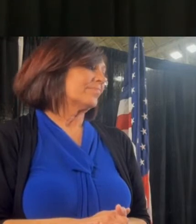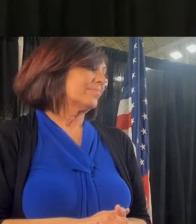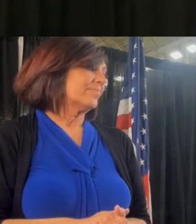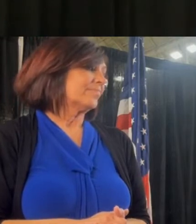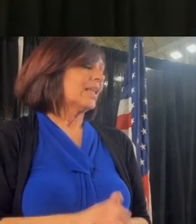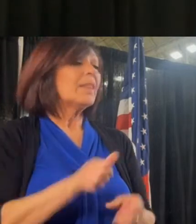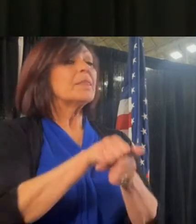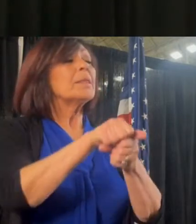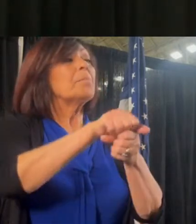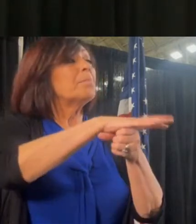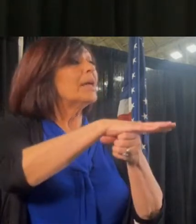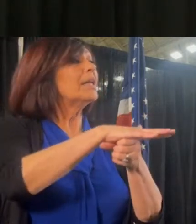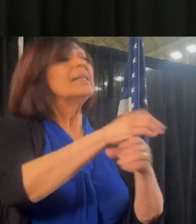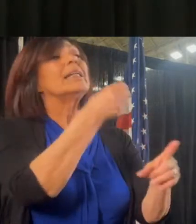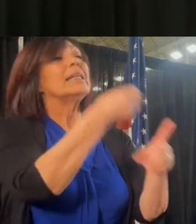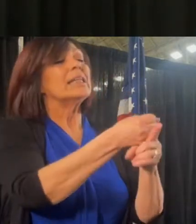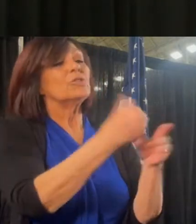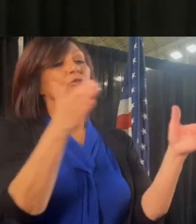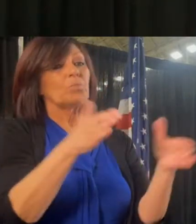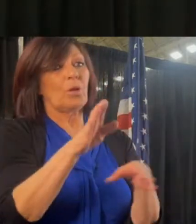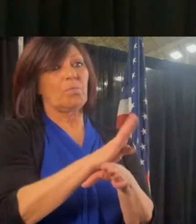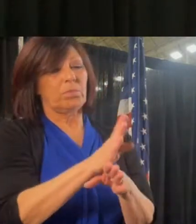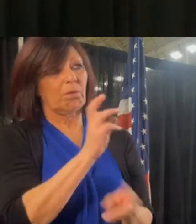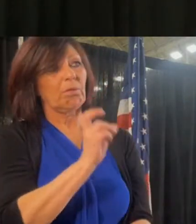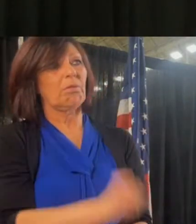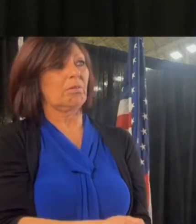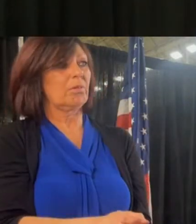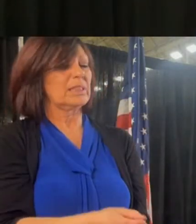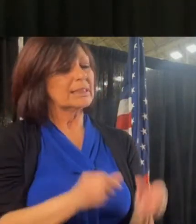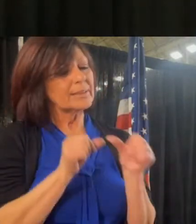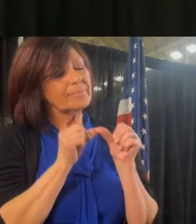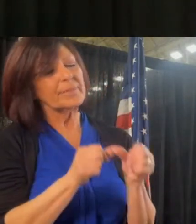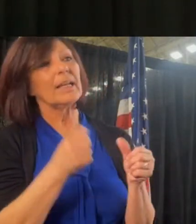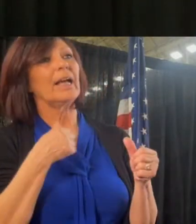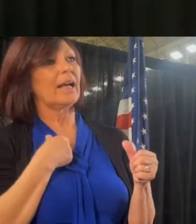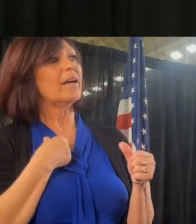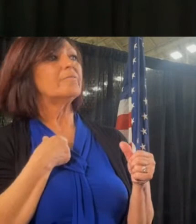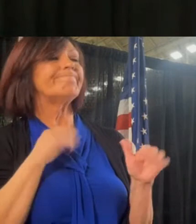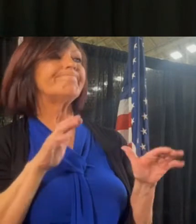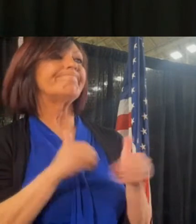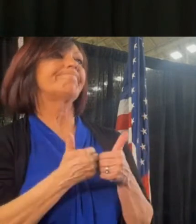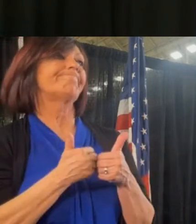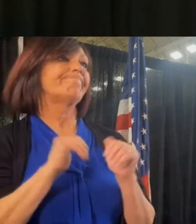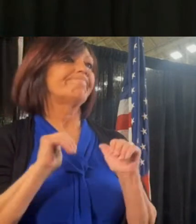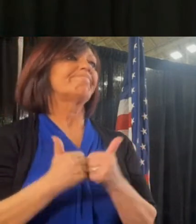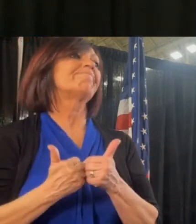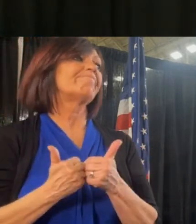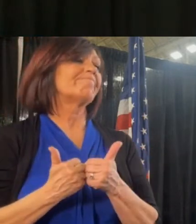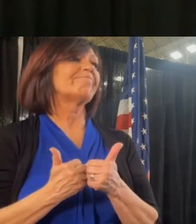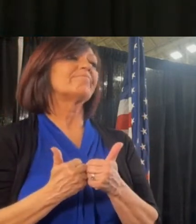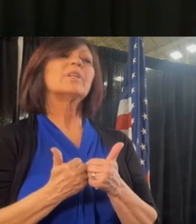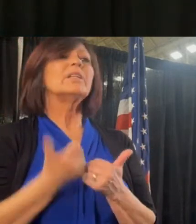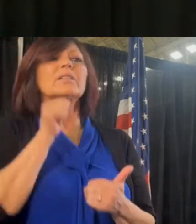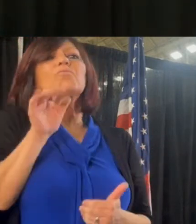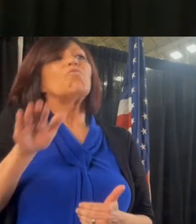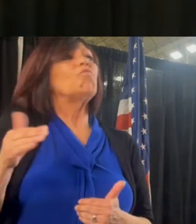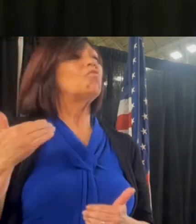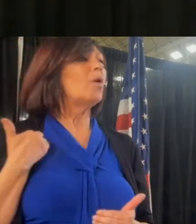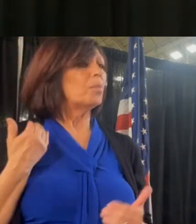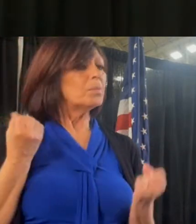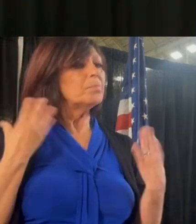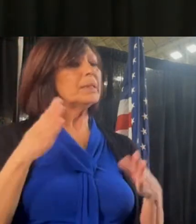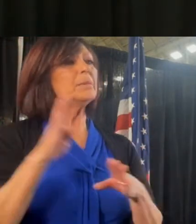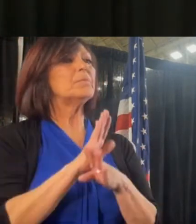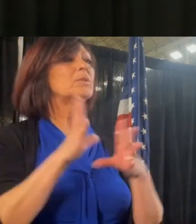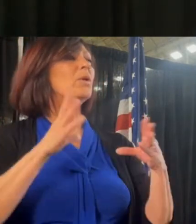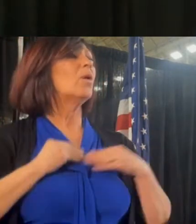The pandemic hit small businesses hard, and they continue to experience significant challenges. Through no fault of their own, many business owners